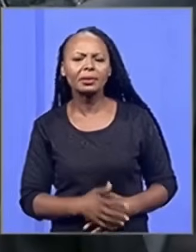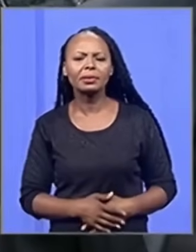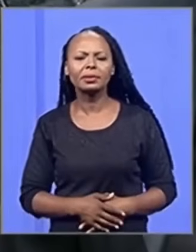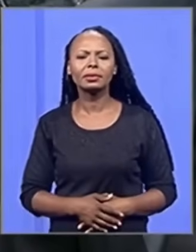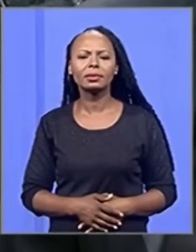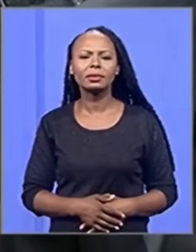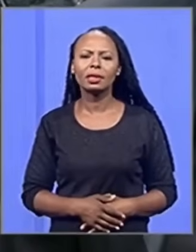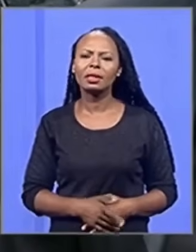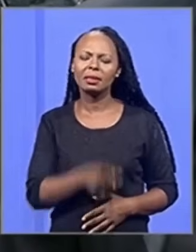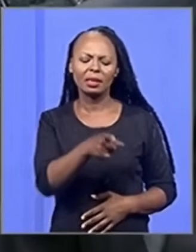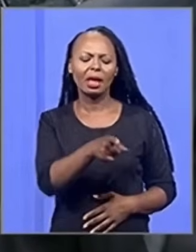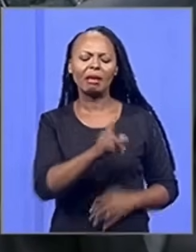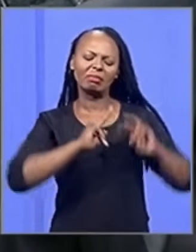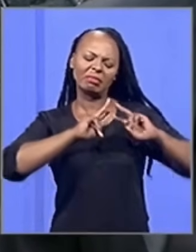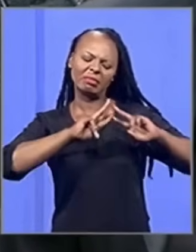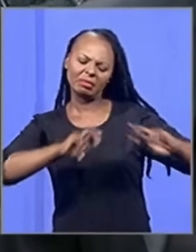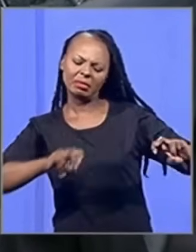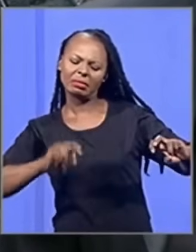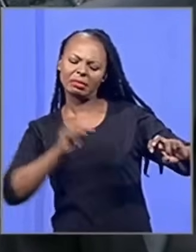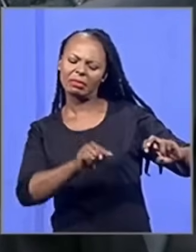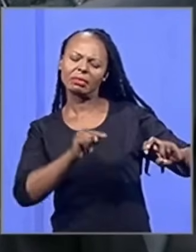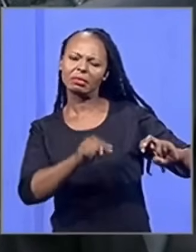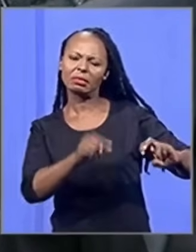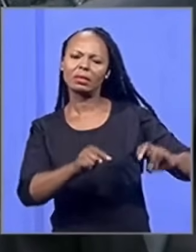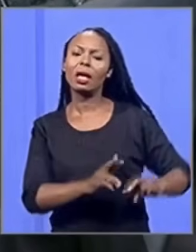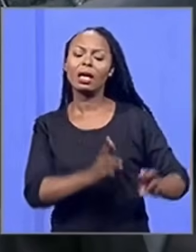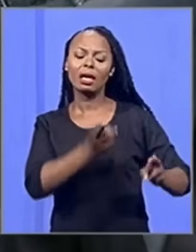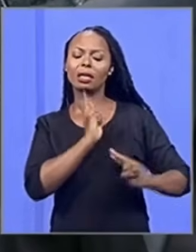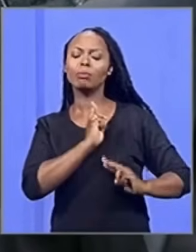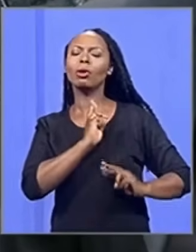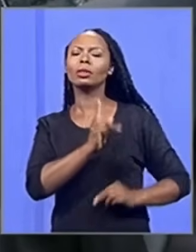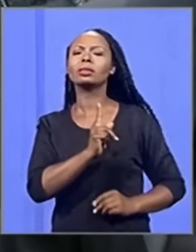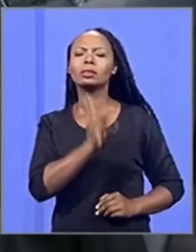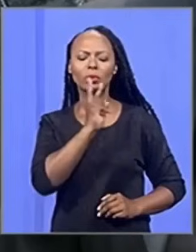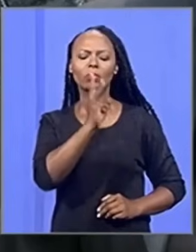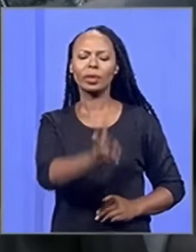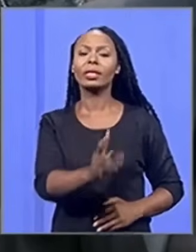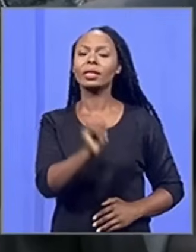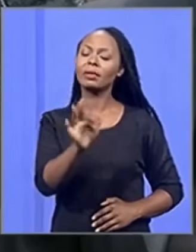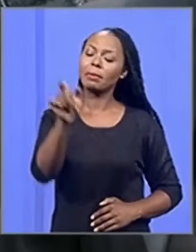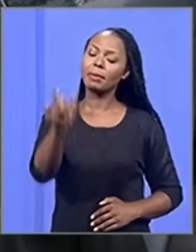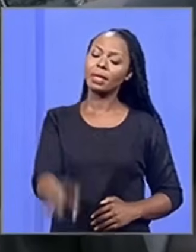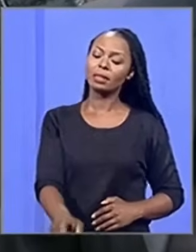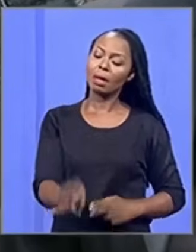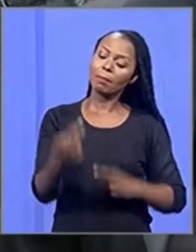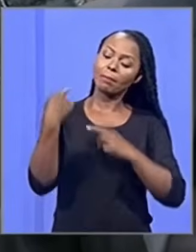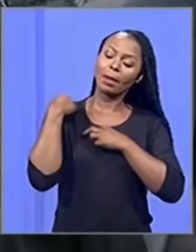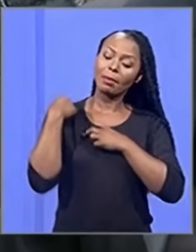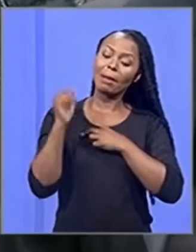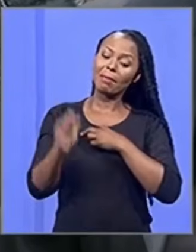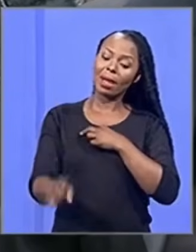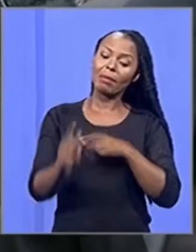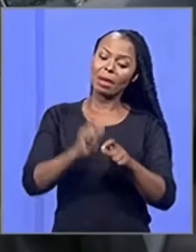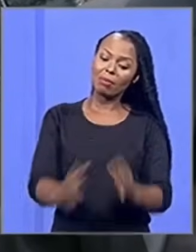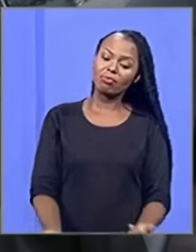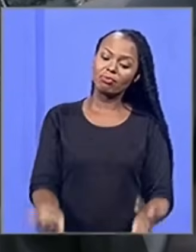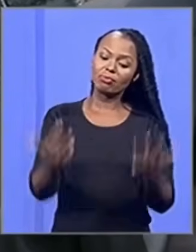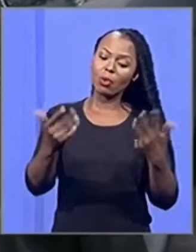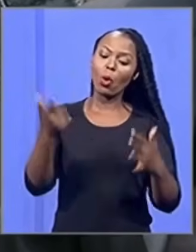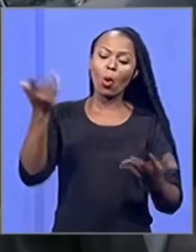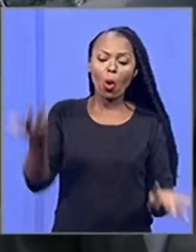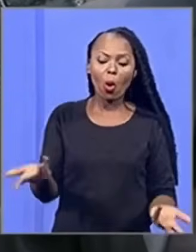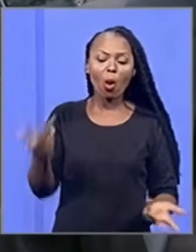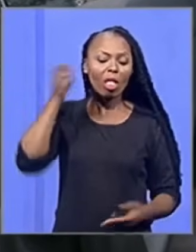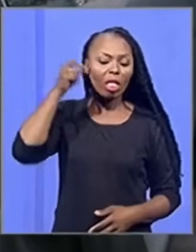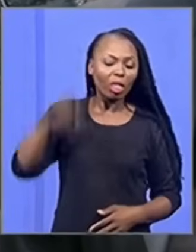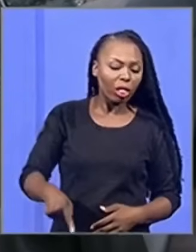a board of inquiry. We will get a report, and if anybody is found to have been responsible or negligent,